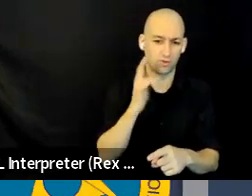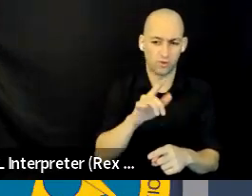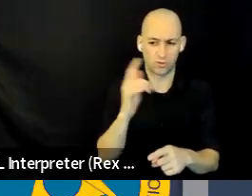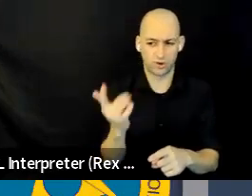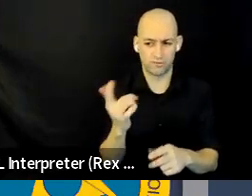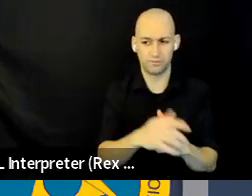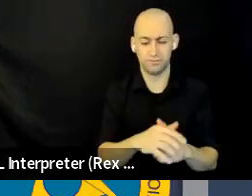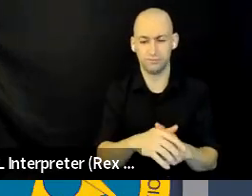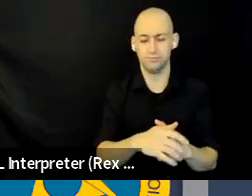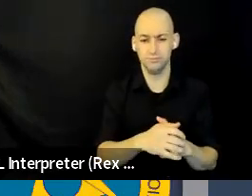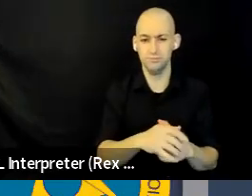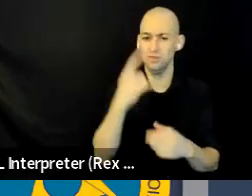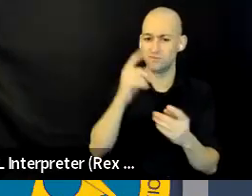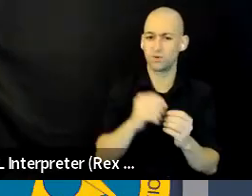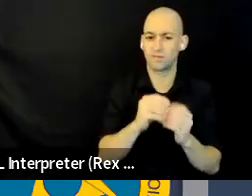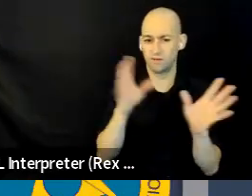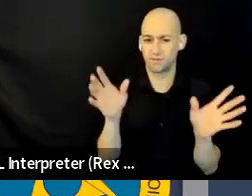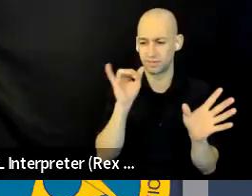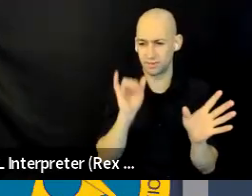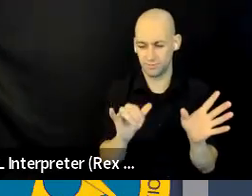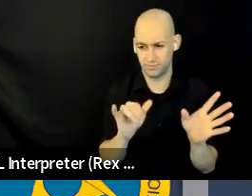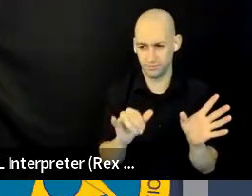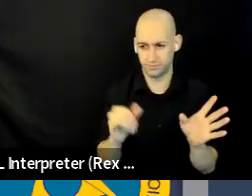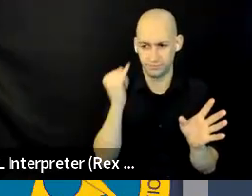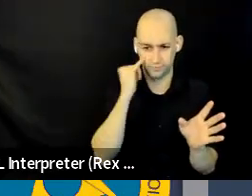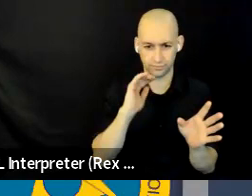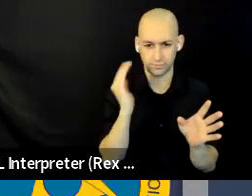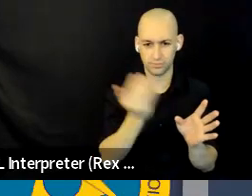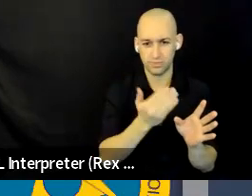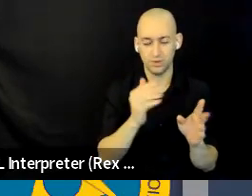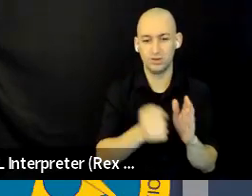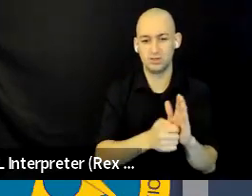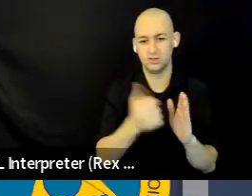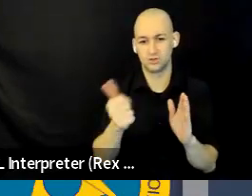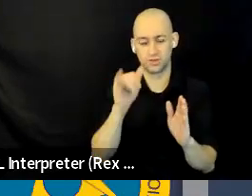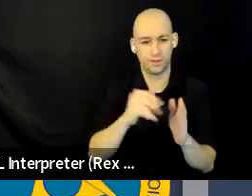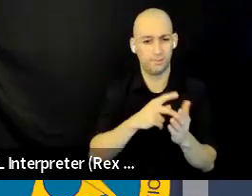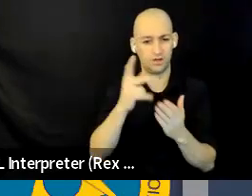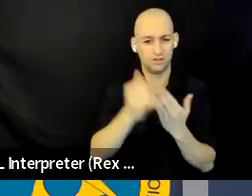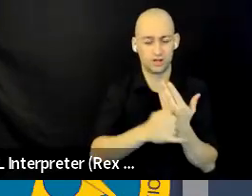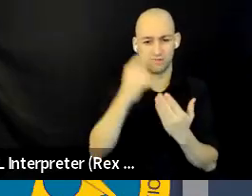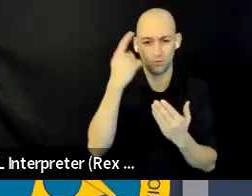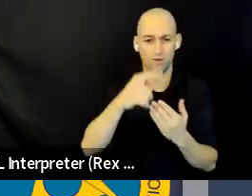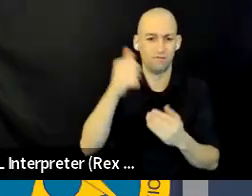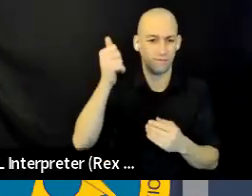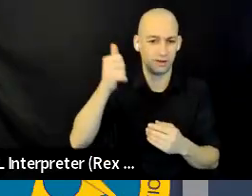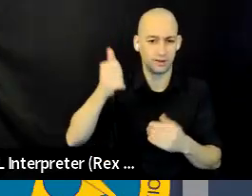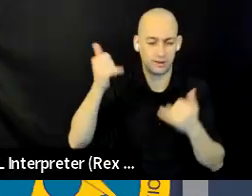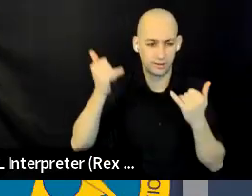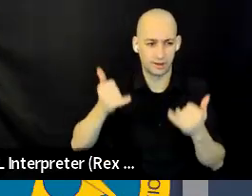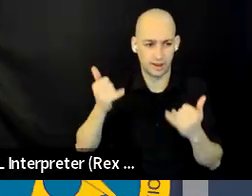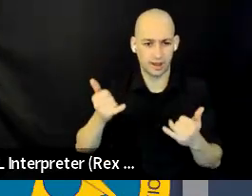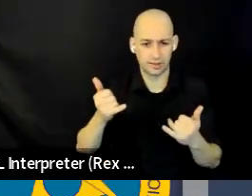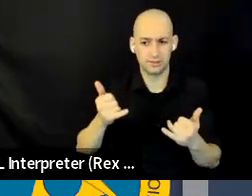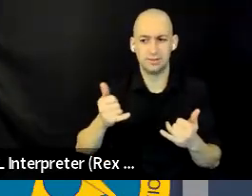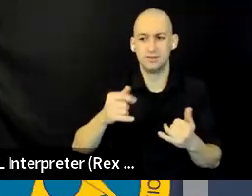so just to clarify that, if we were to exclude that project from funding today, in